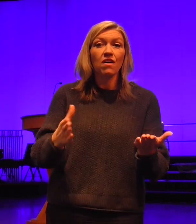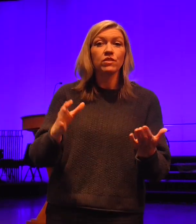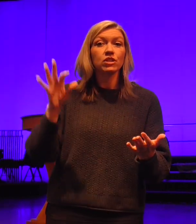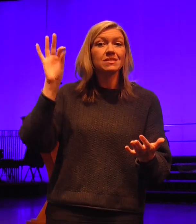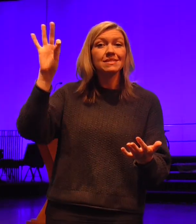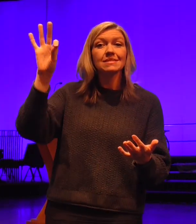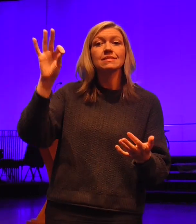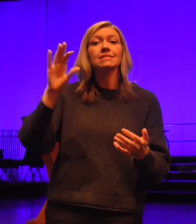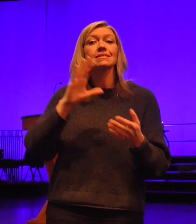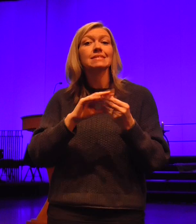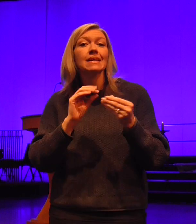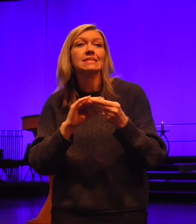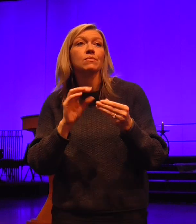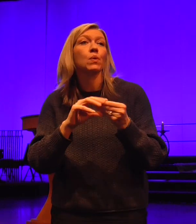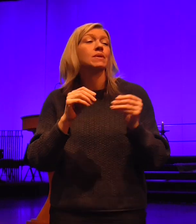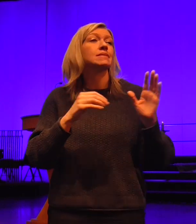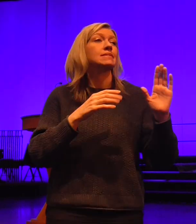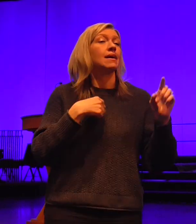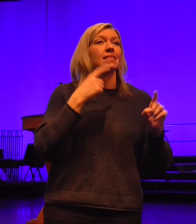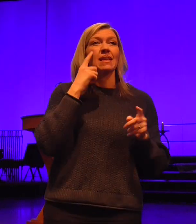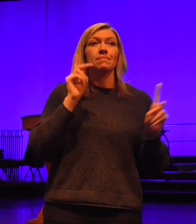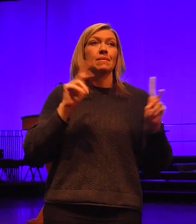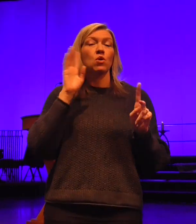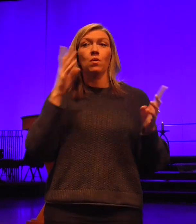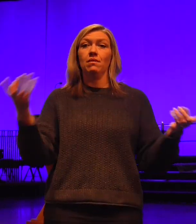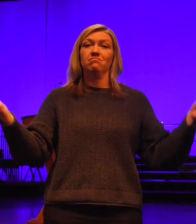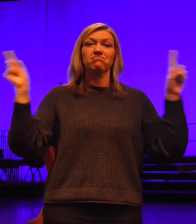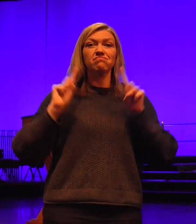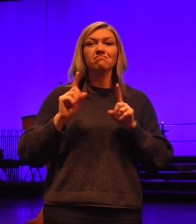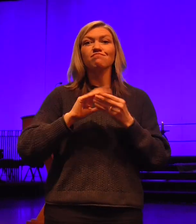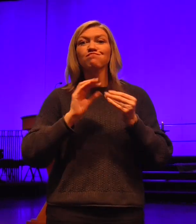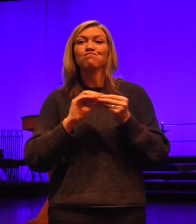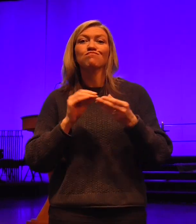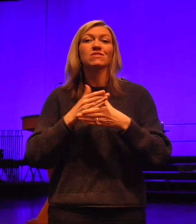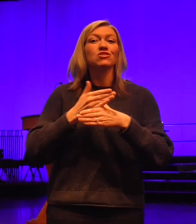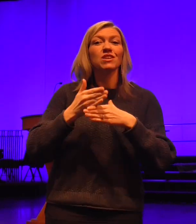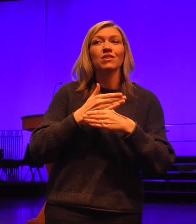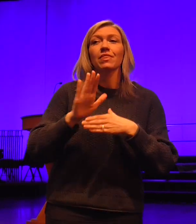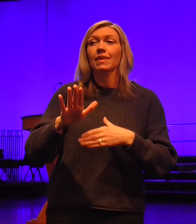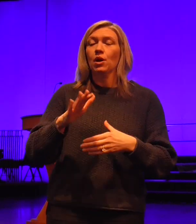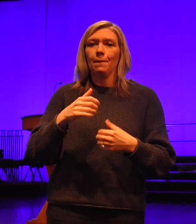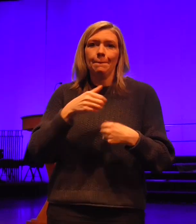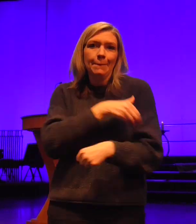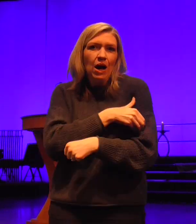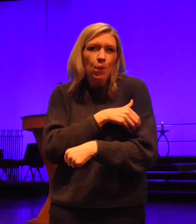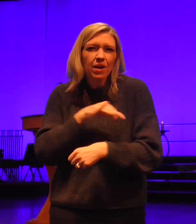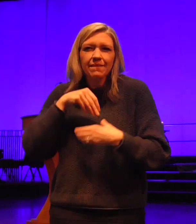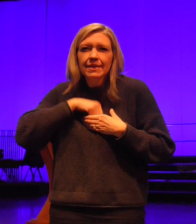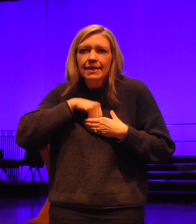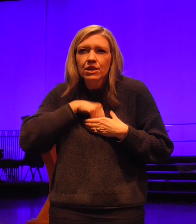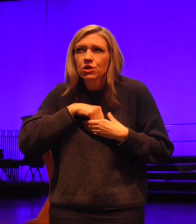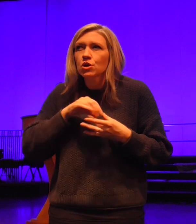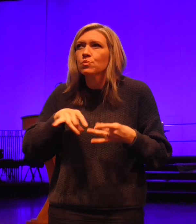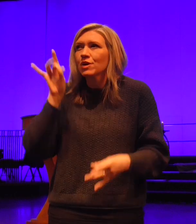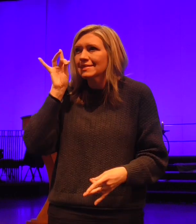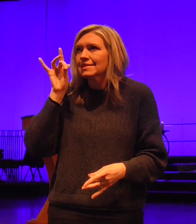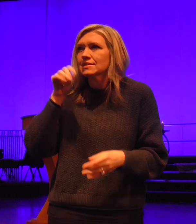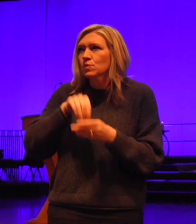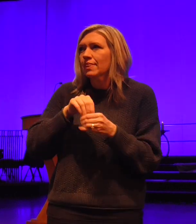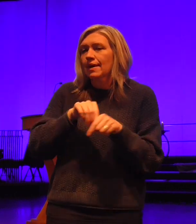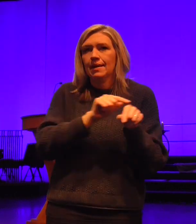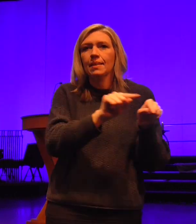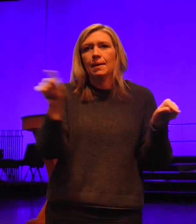we'd have people up here testifying about the power of the inner presence that is within them,